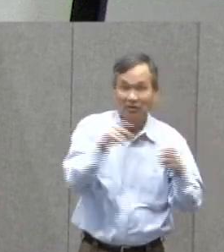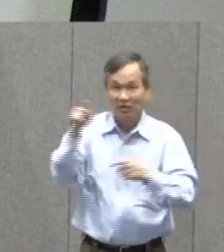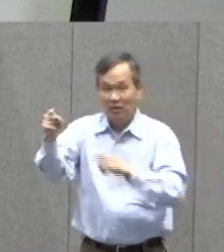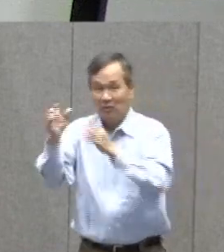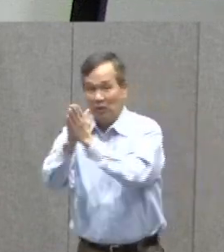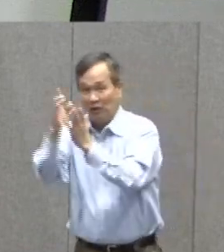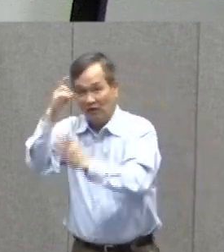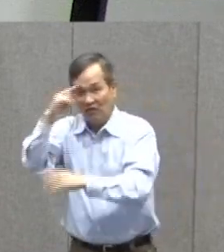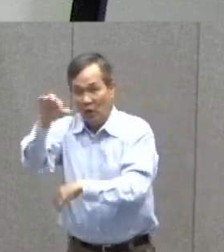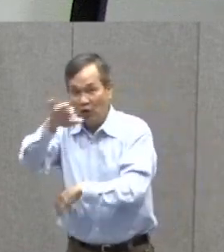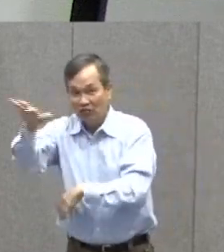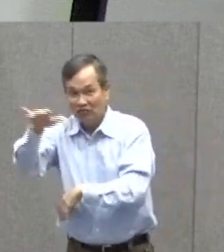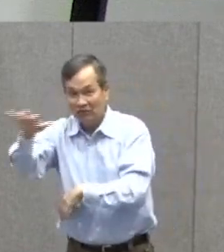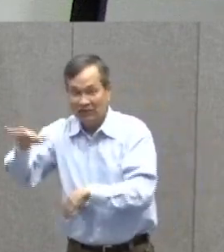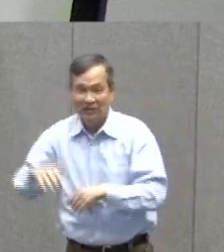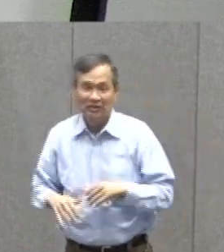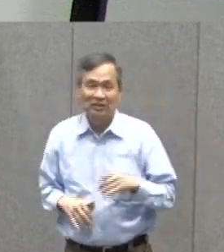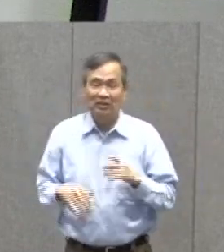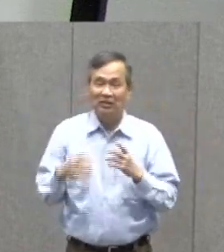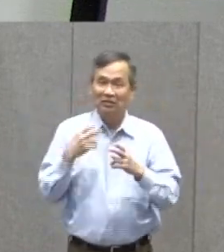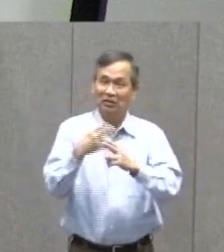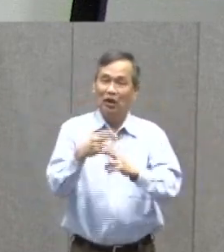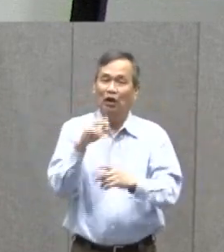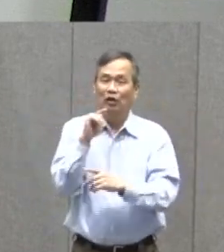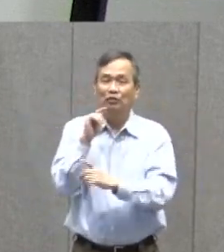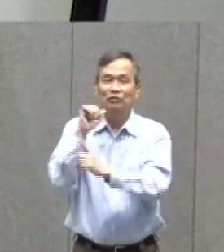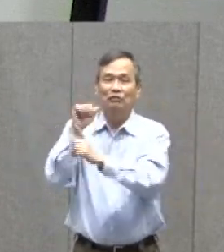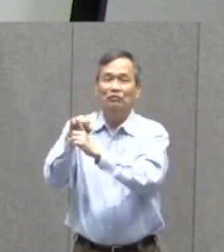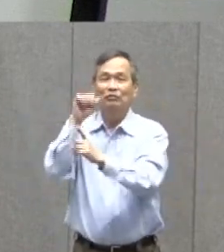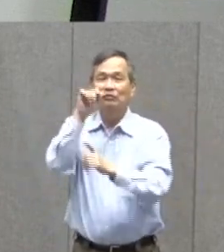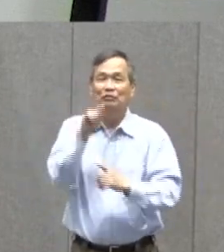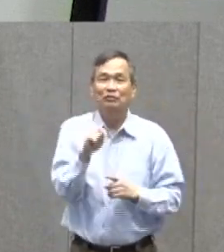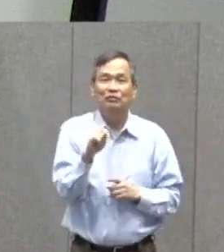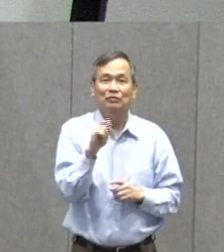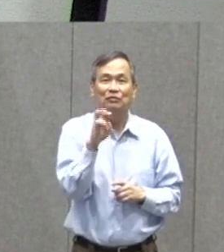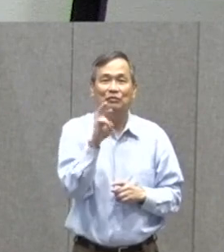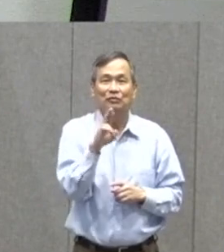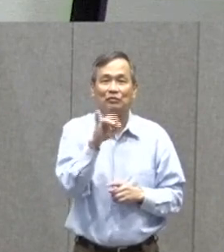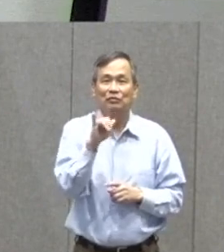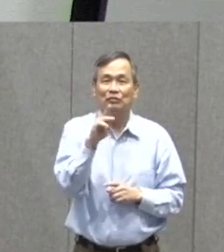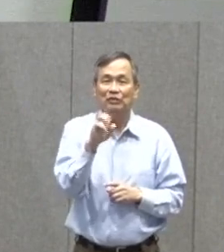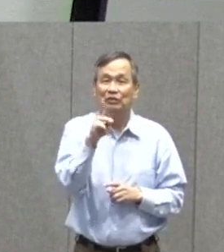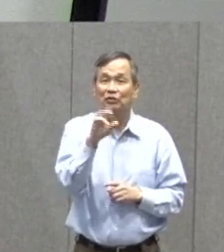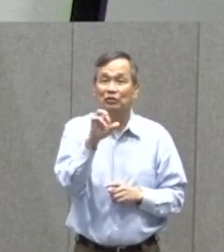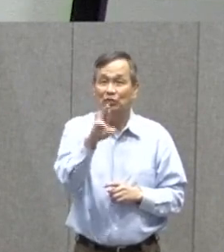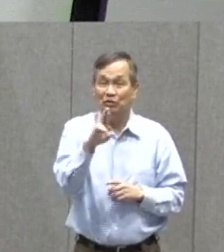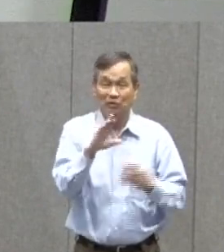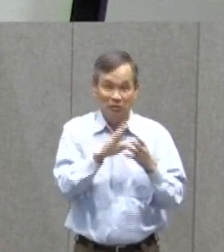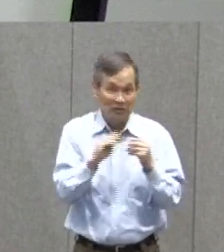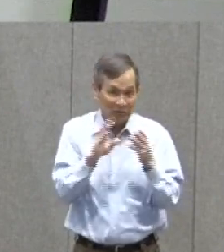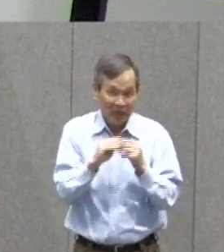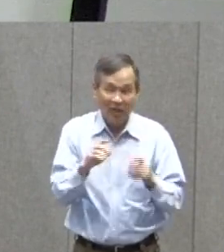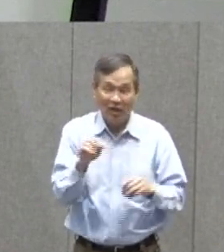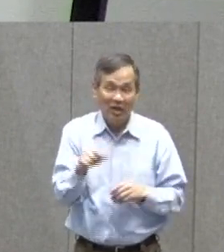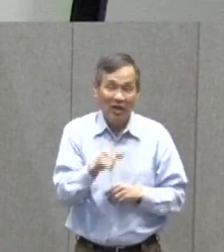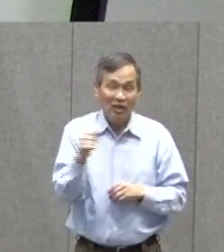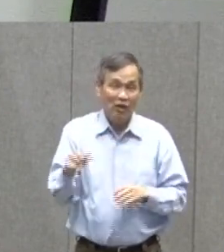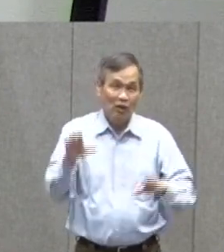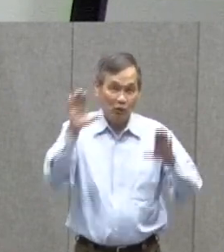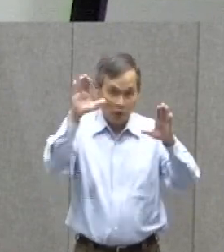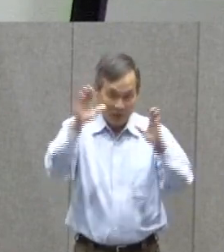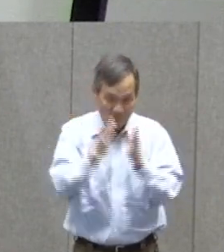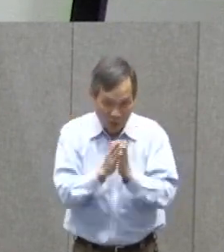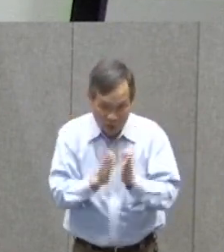does it in regards with the Trickster Tale. So another great book, and the best thing about Yuyi Morales books is